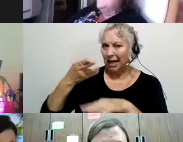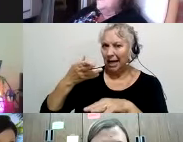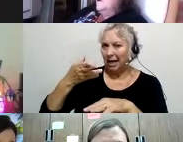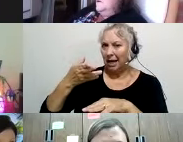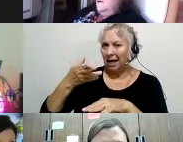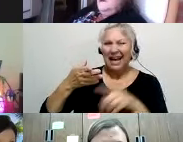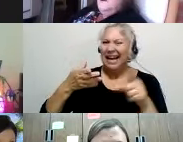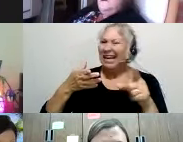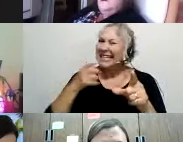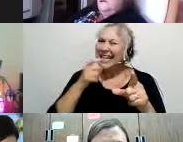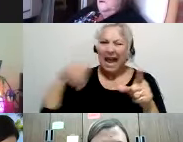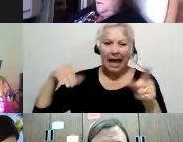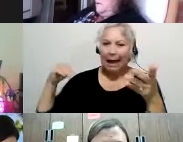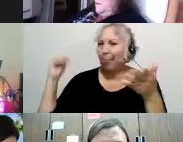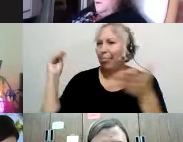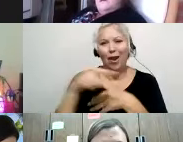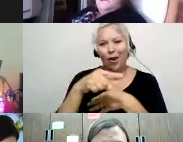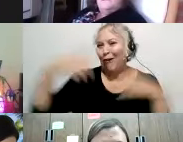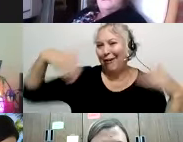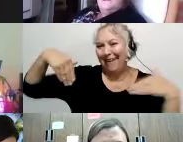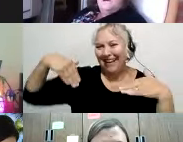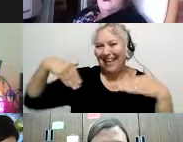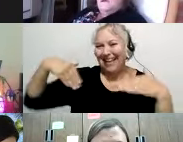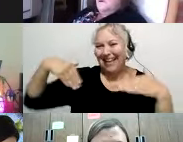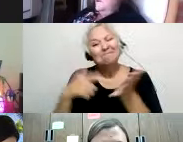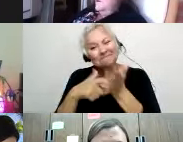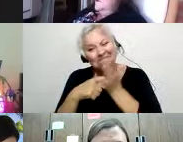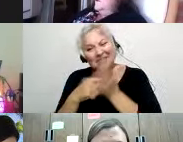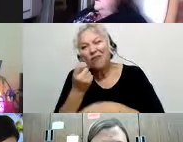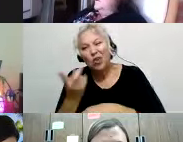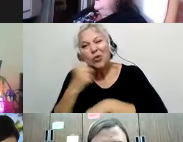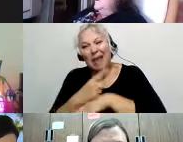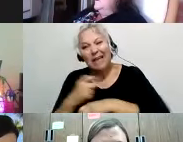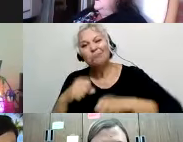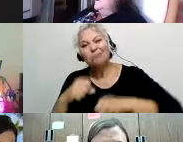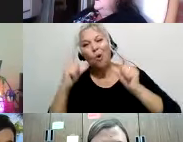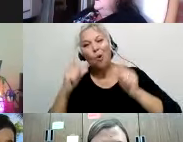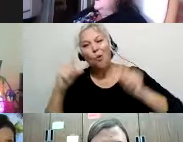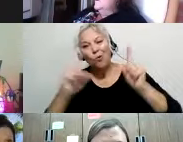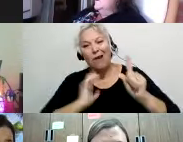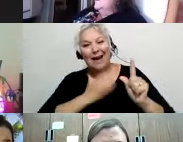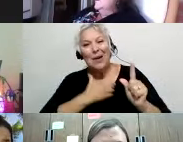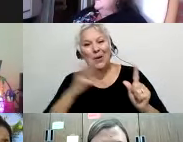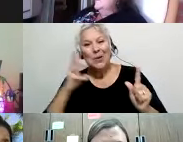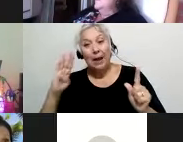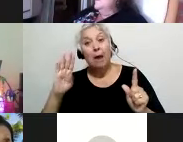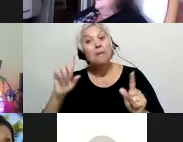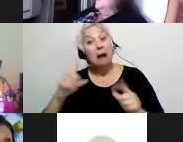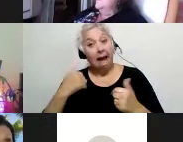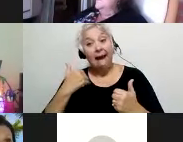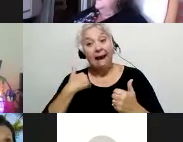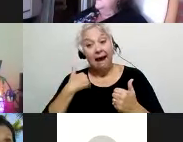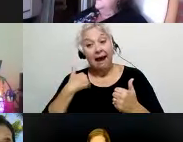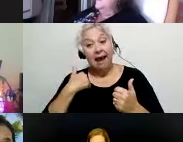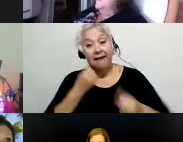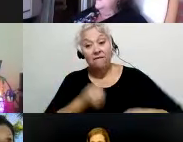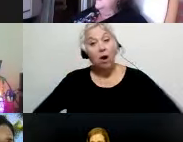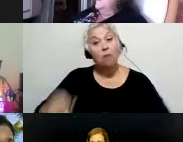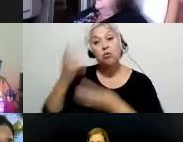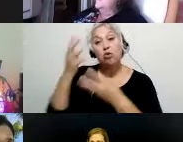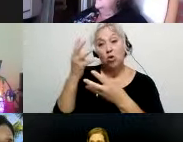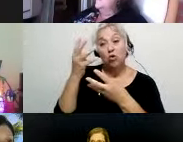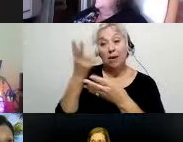not quite there yet. Sometimes it can take a few days to get things posted on our webpage, but I have uploaded